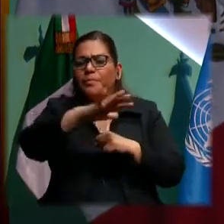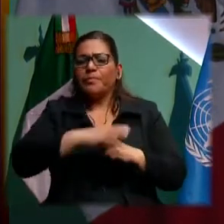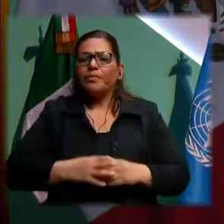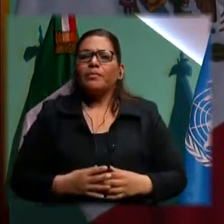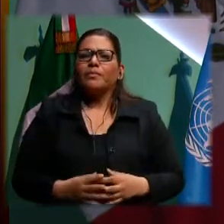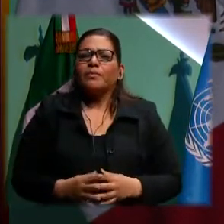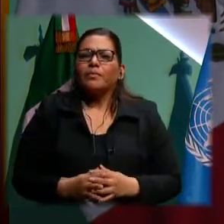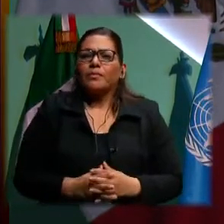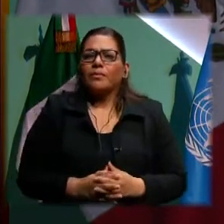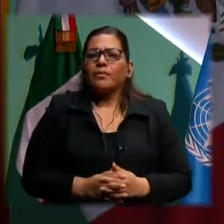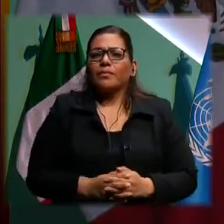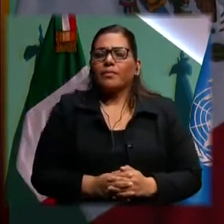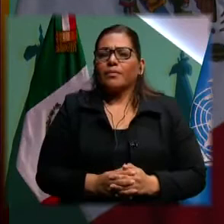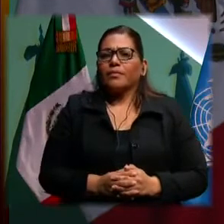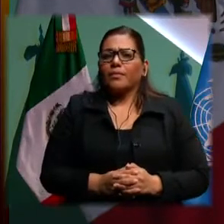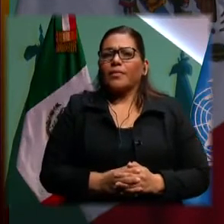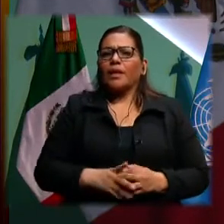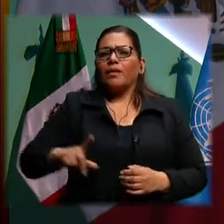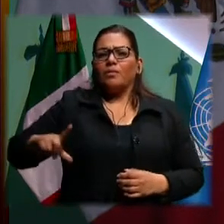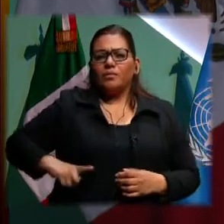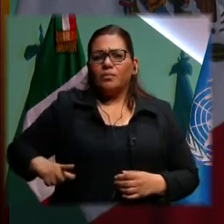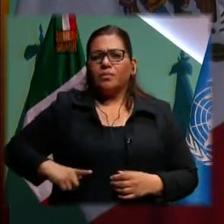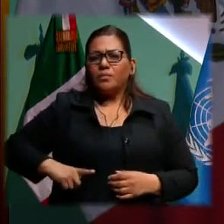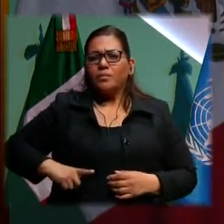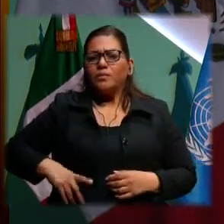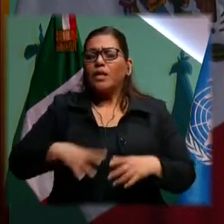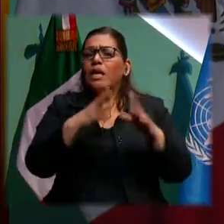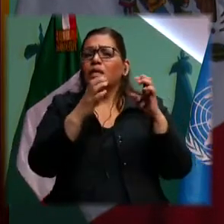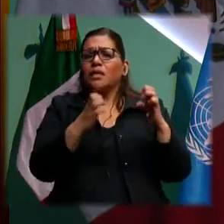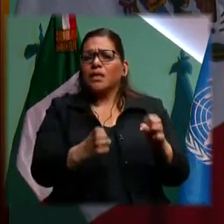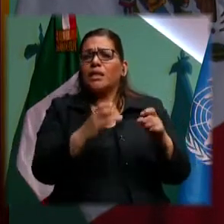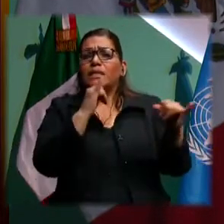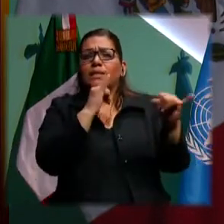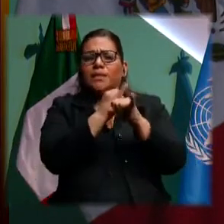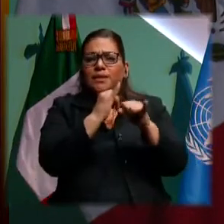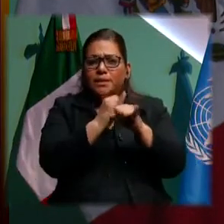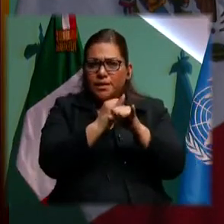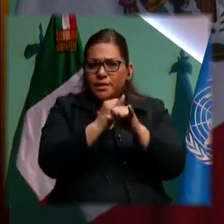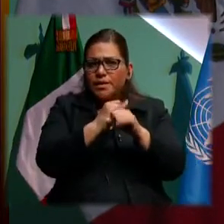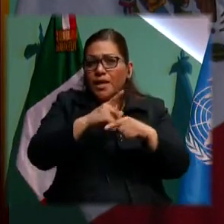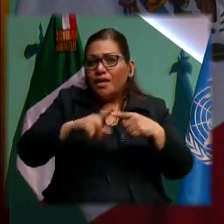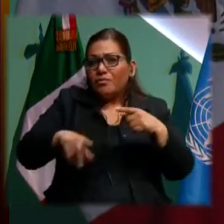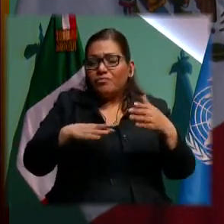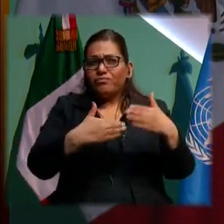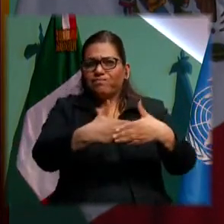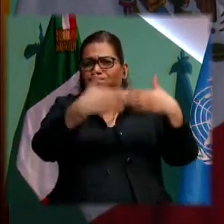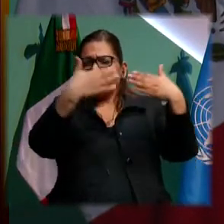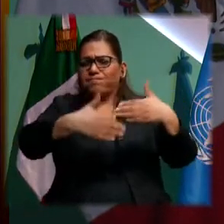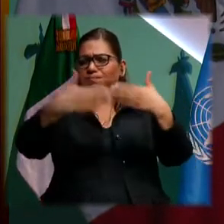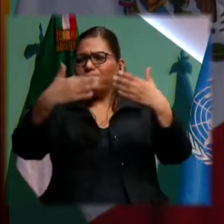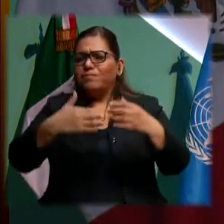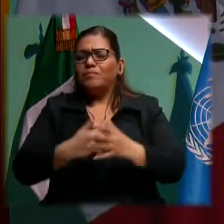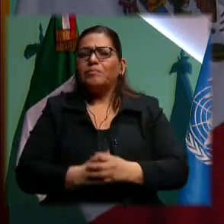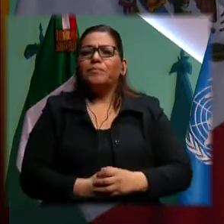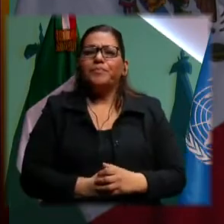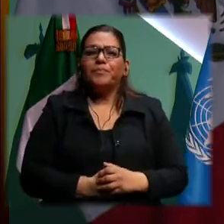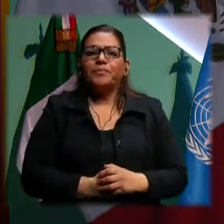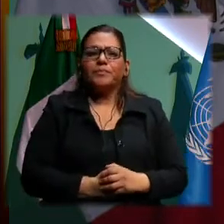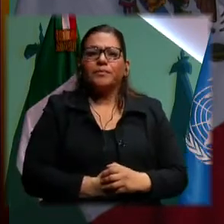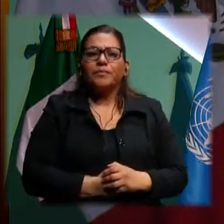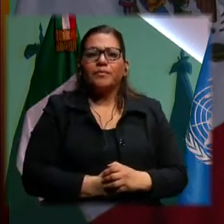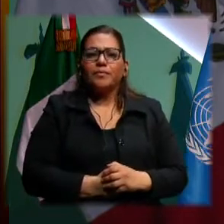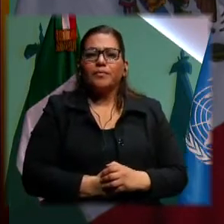global borderless internet. And I would say that we were